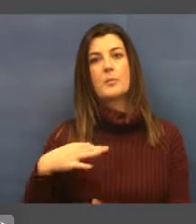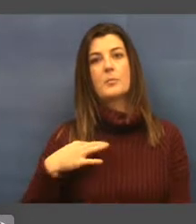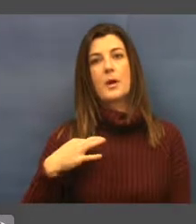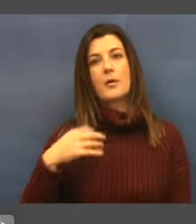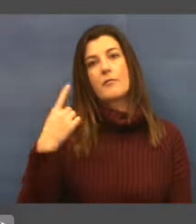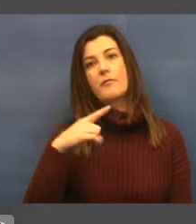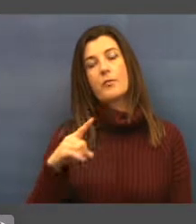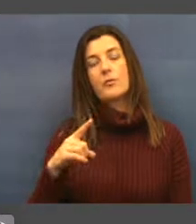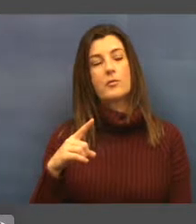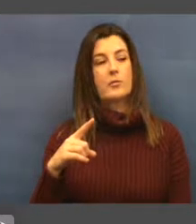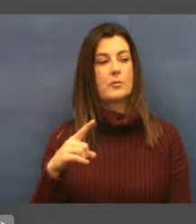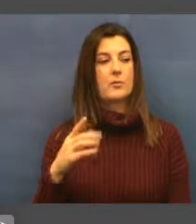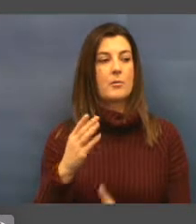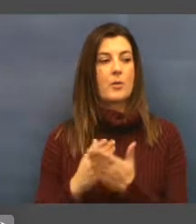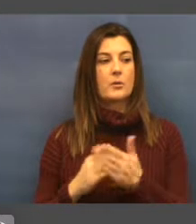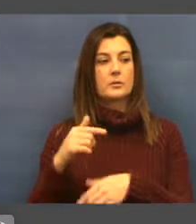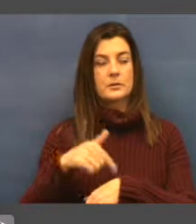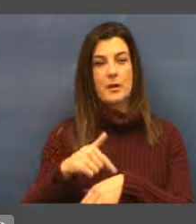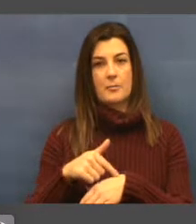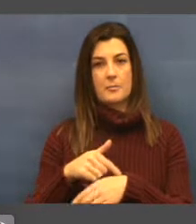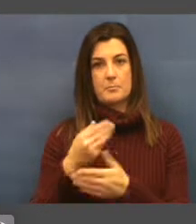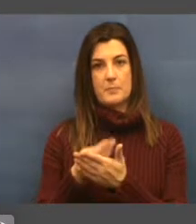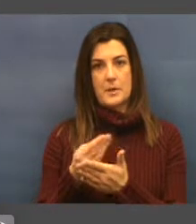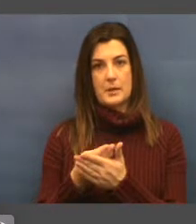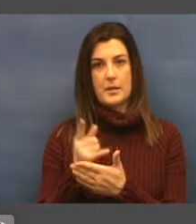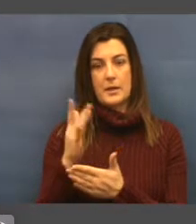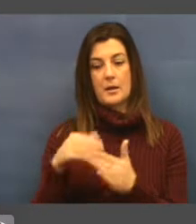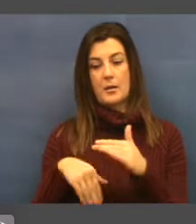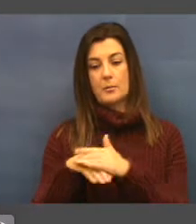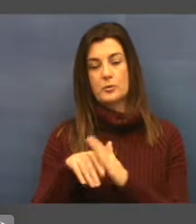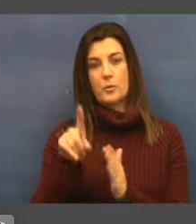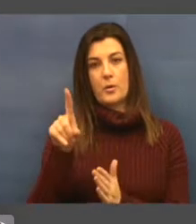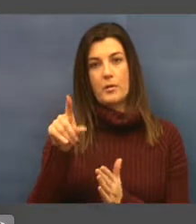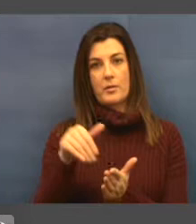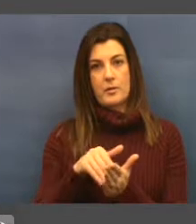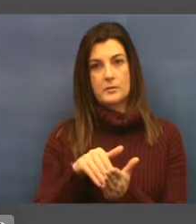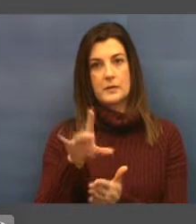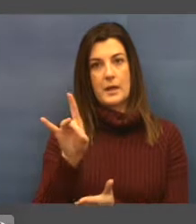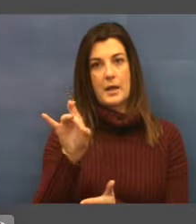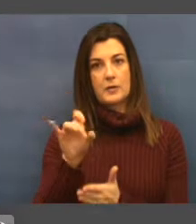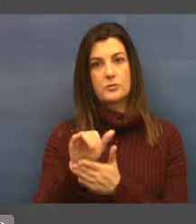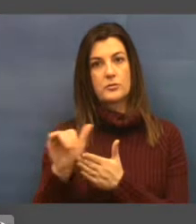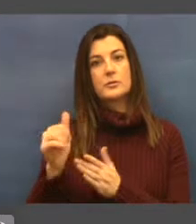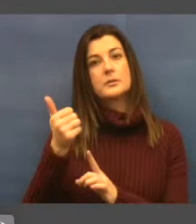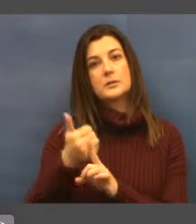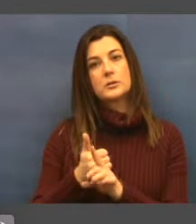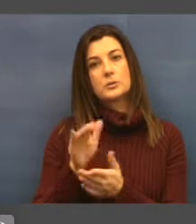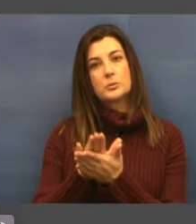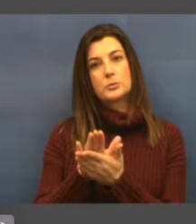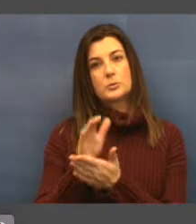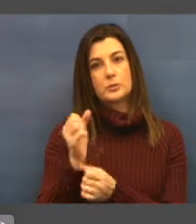part-time funding, and that's up to $1,800 each school year.